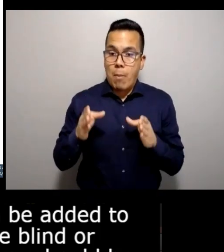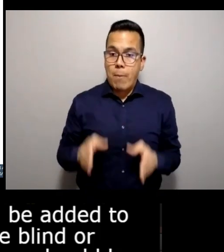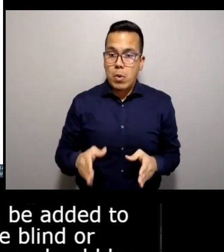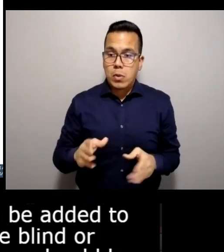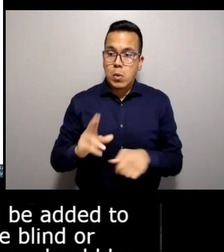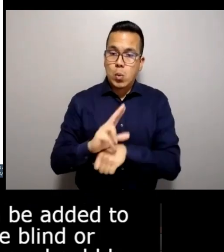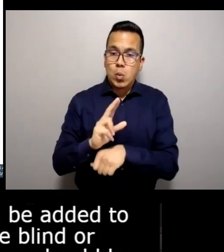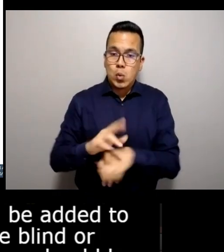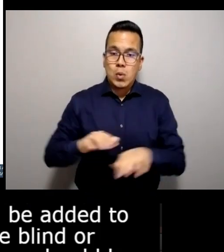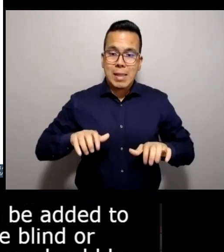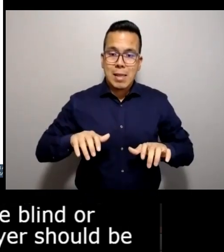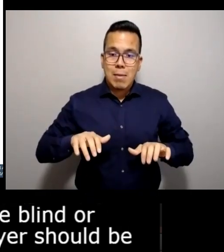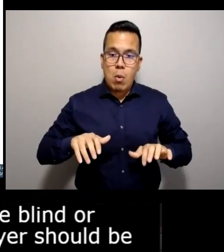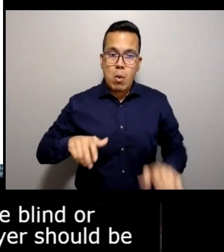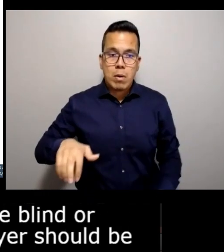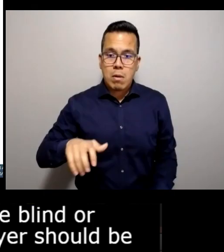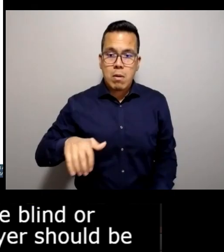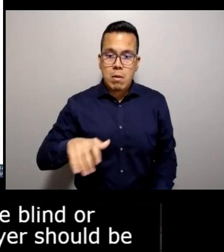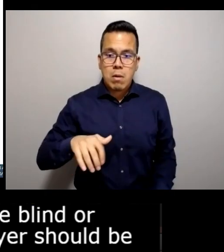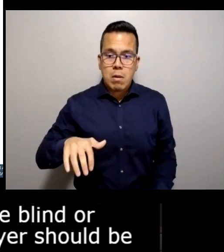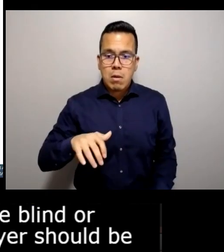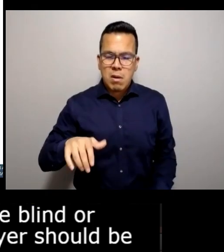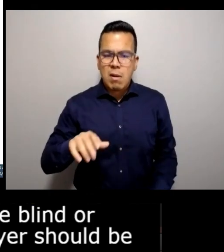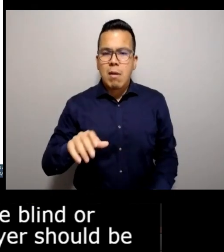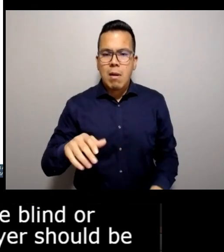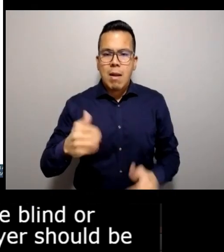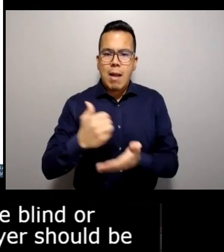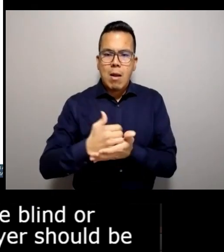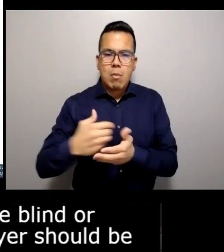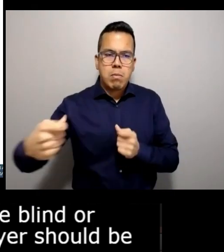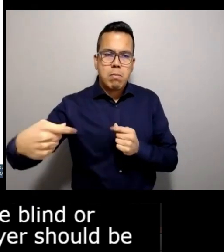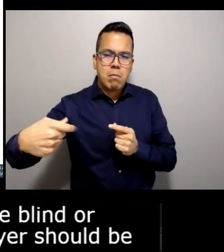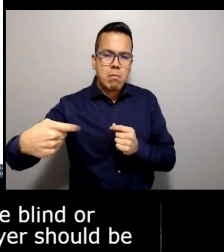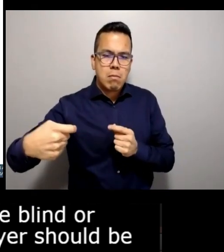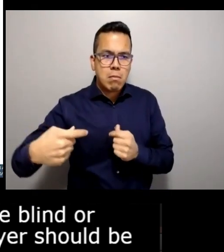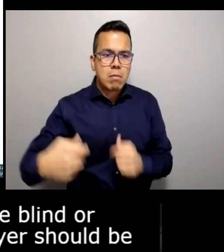navigation or assistive devices.